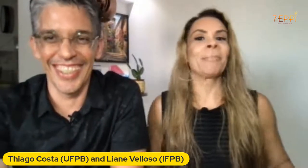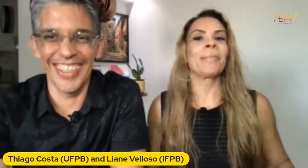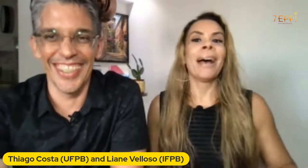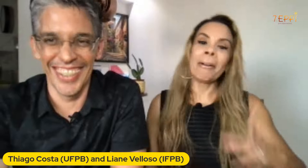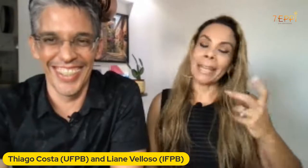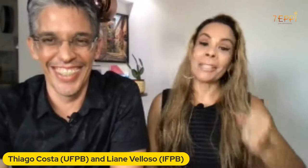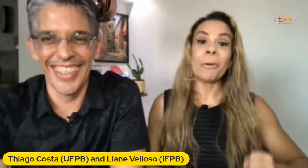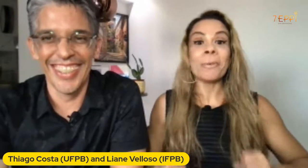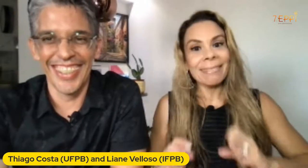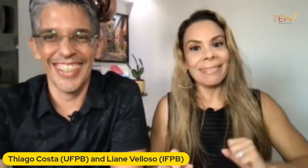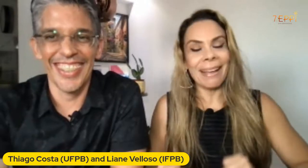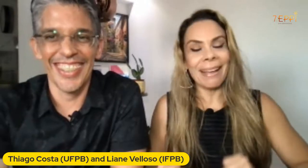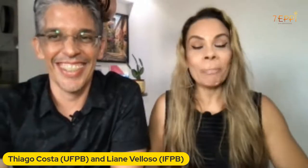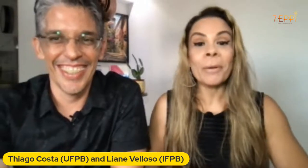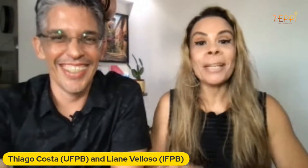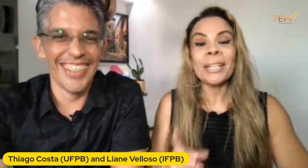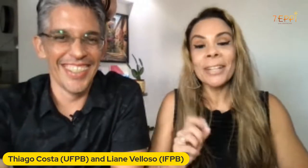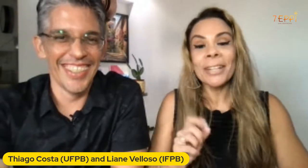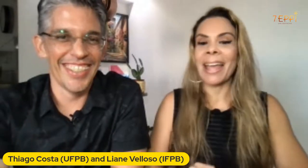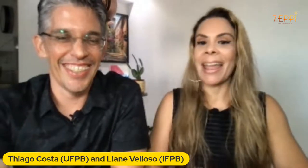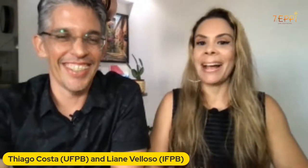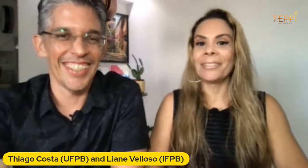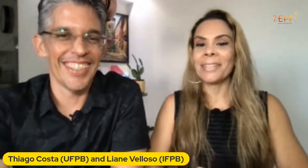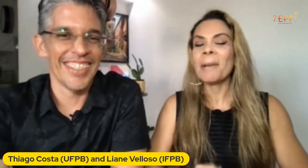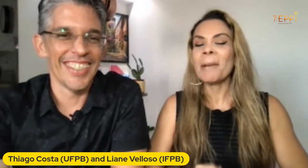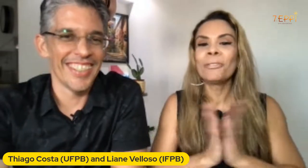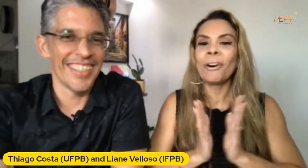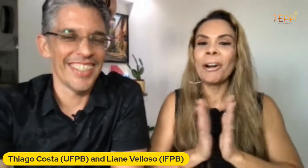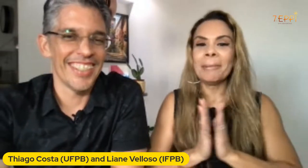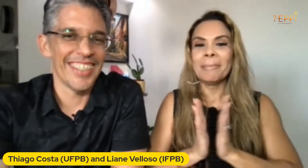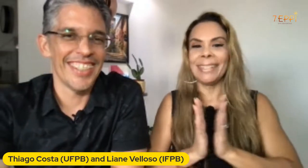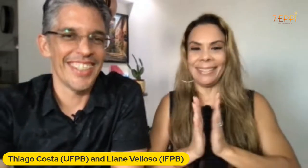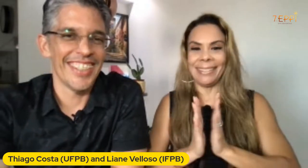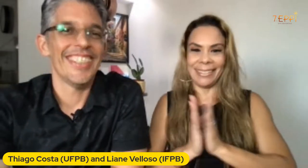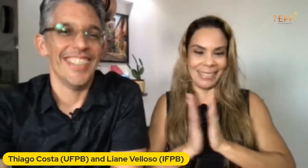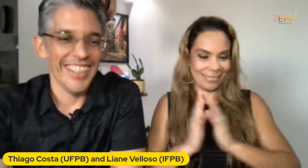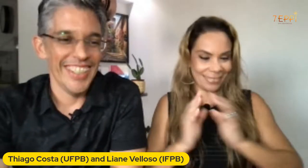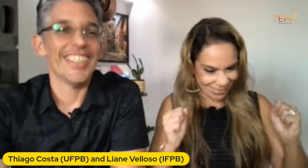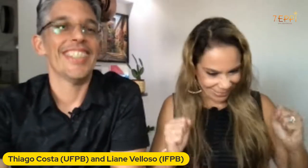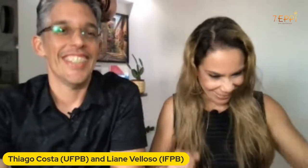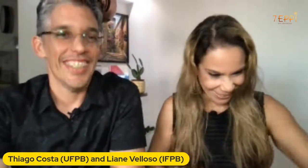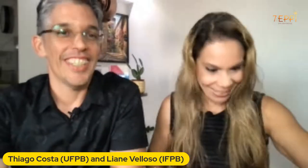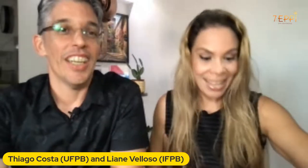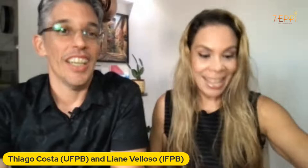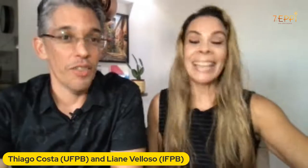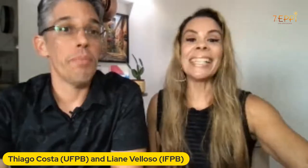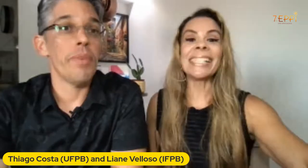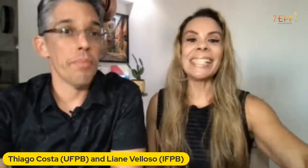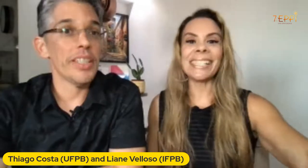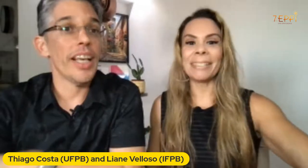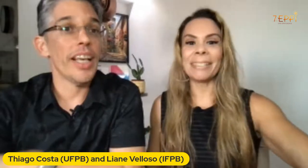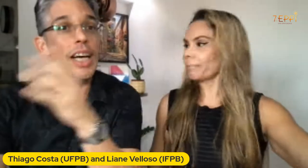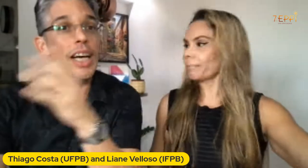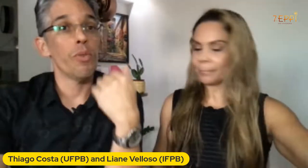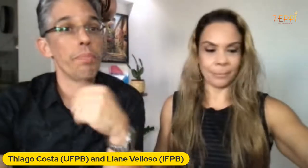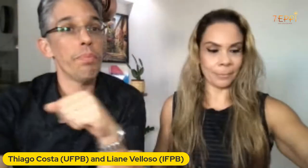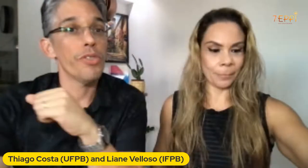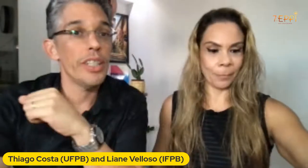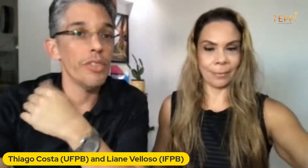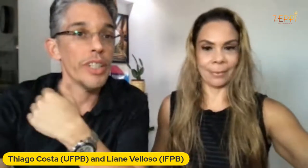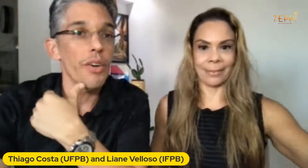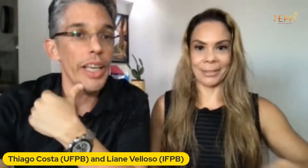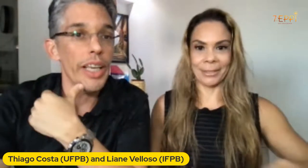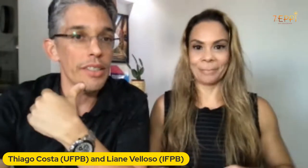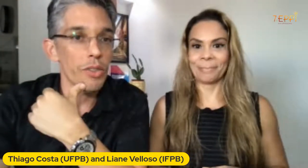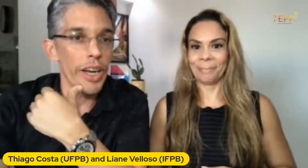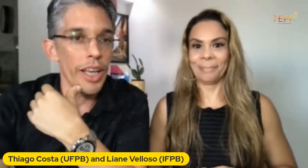this. Okay, so right now we are going to have a performance. Remember that we